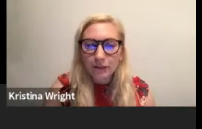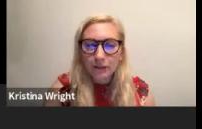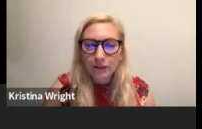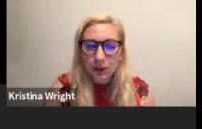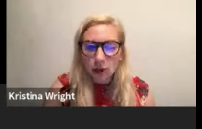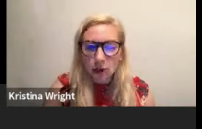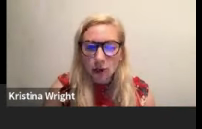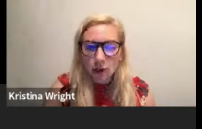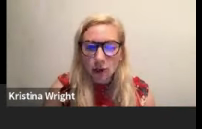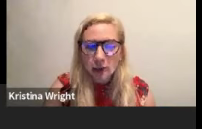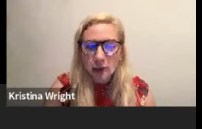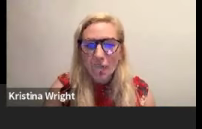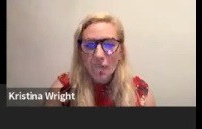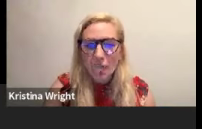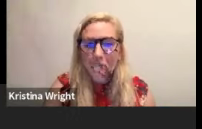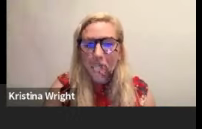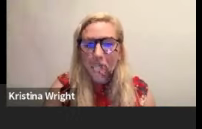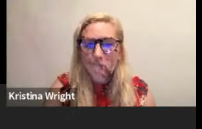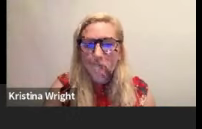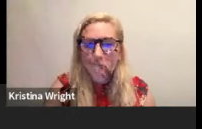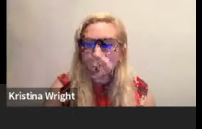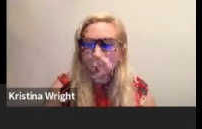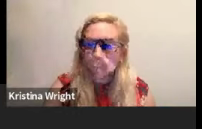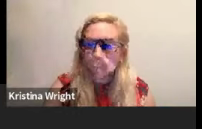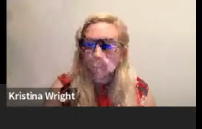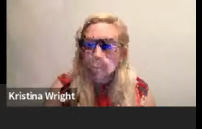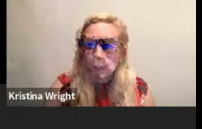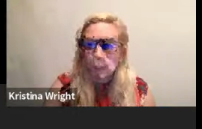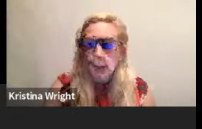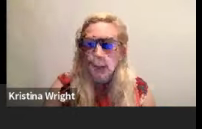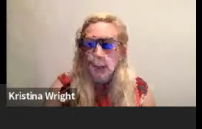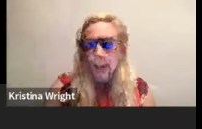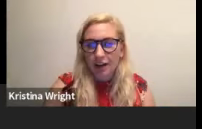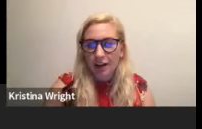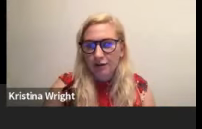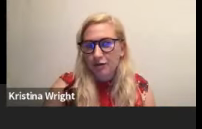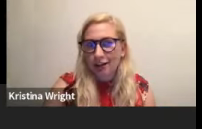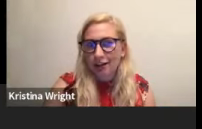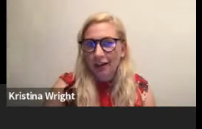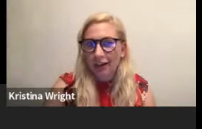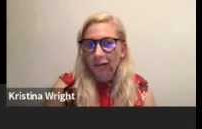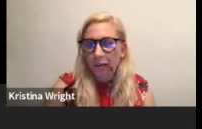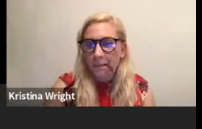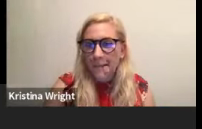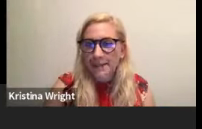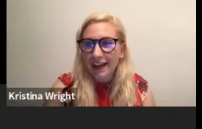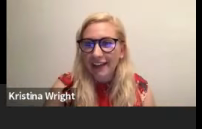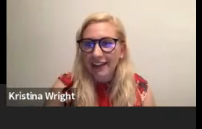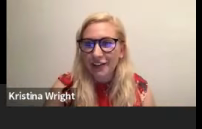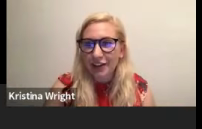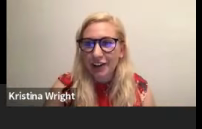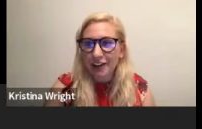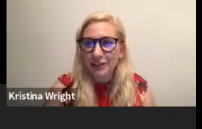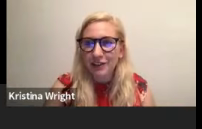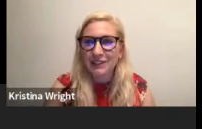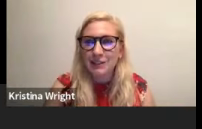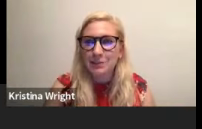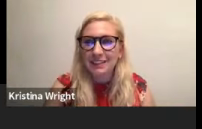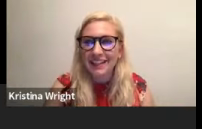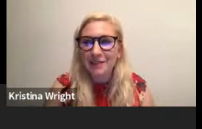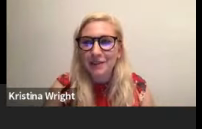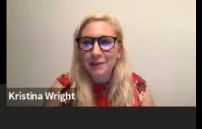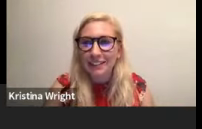your 3D work will influence public understanding of drug development or public health in general? Do you think you can speak to